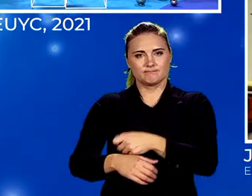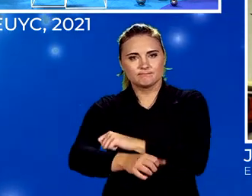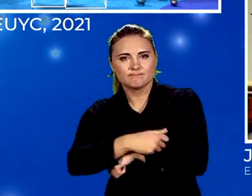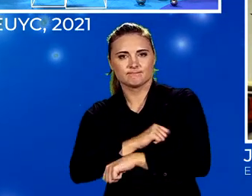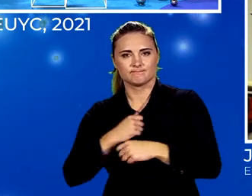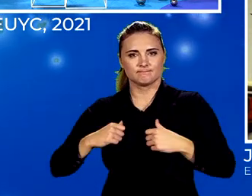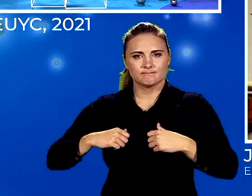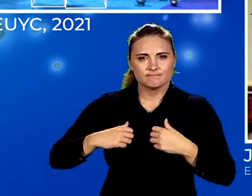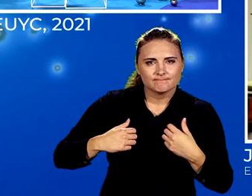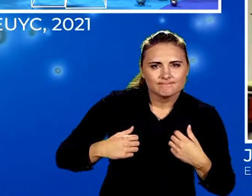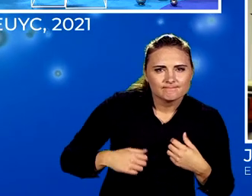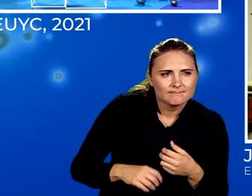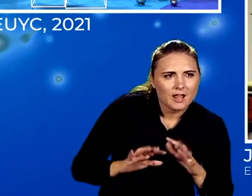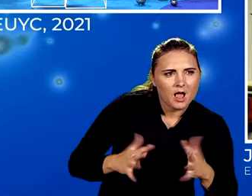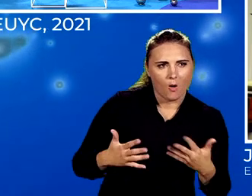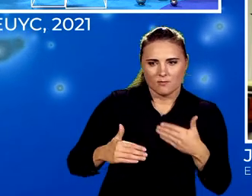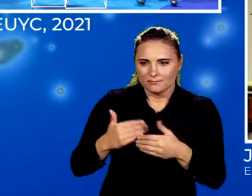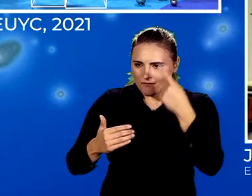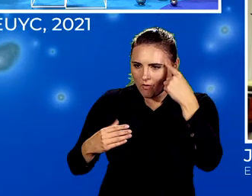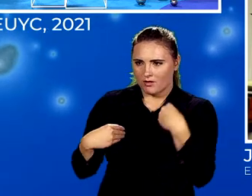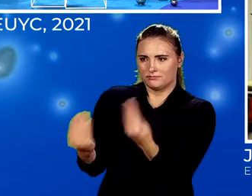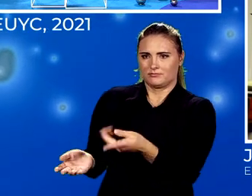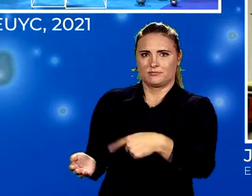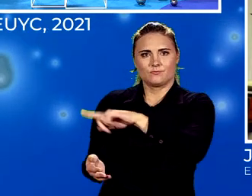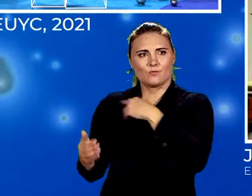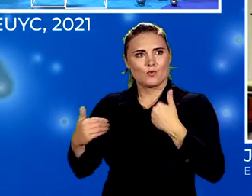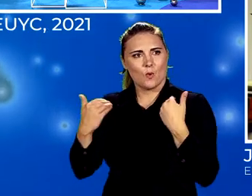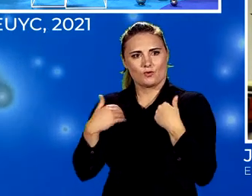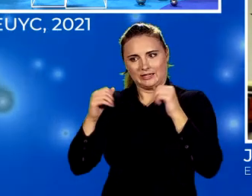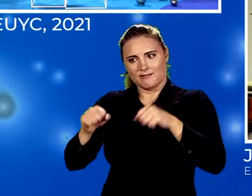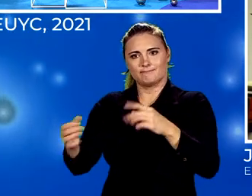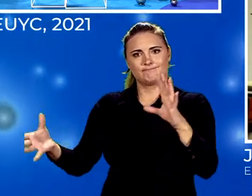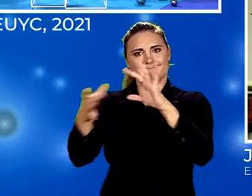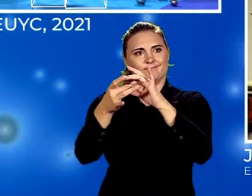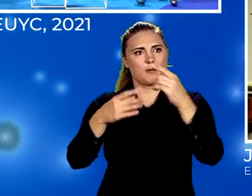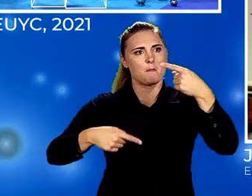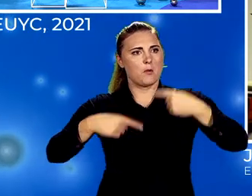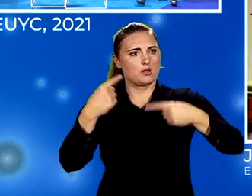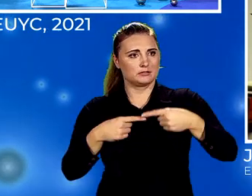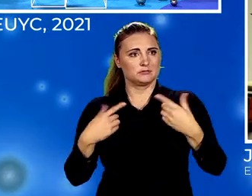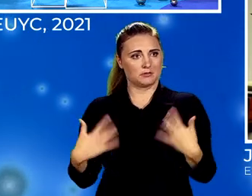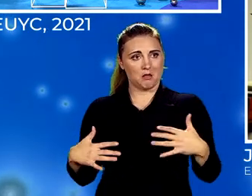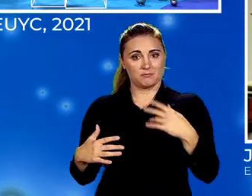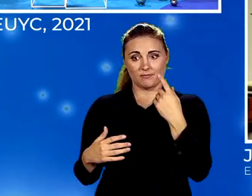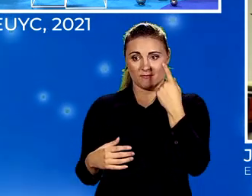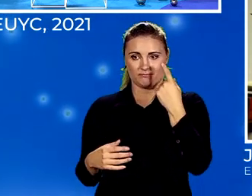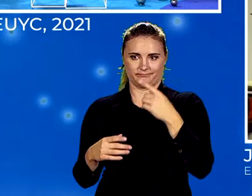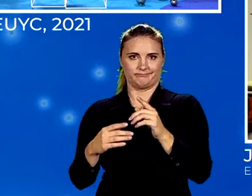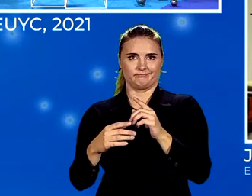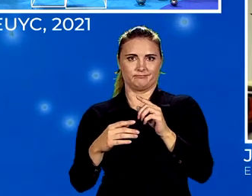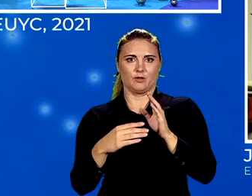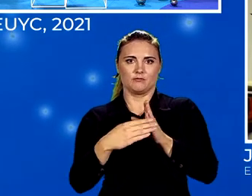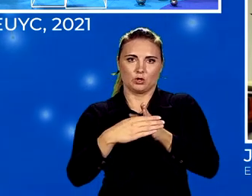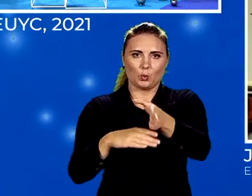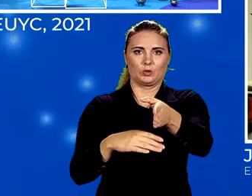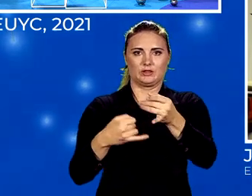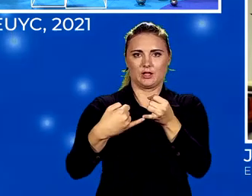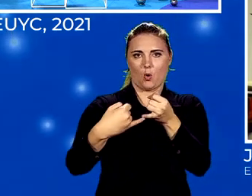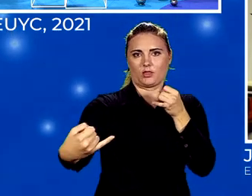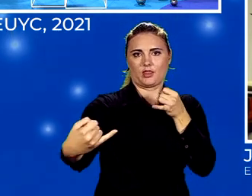for participation for young people in decision-making processes, even online, were limited, access not ensured, and